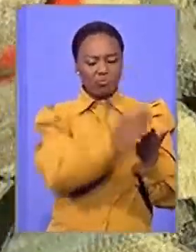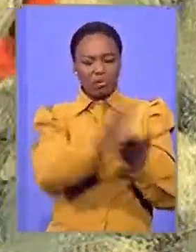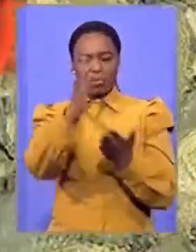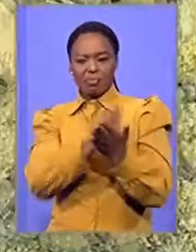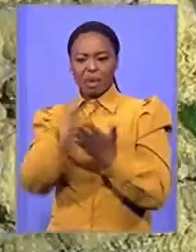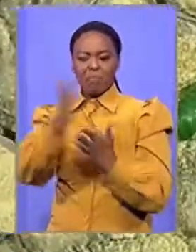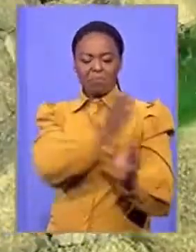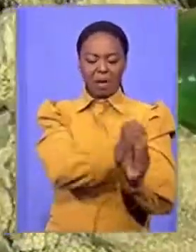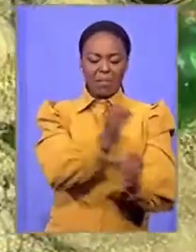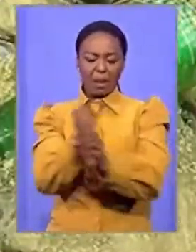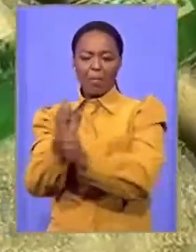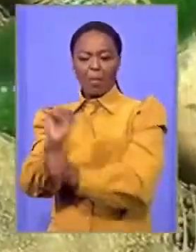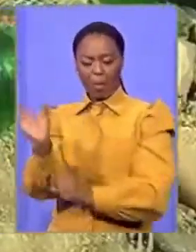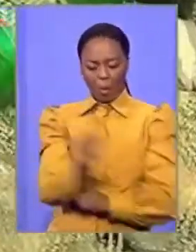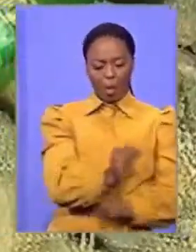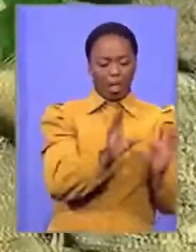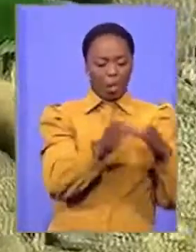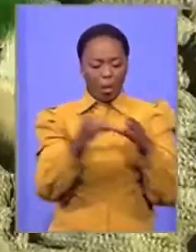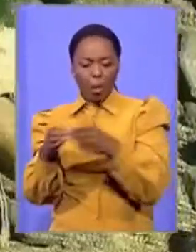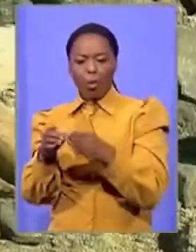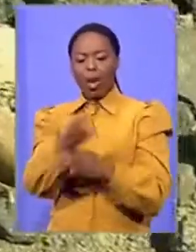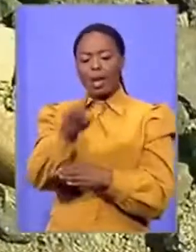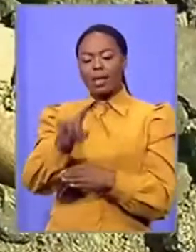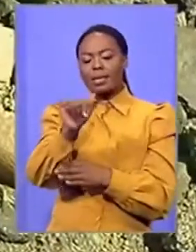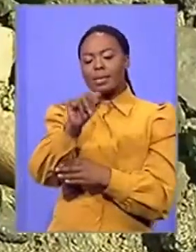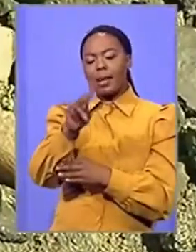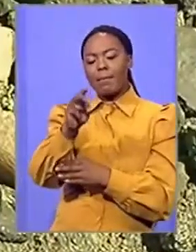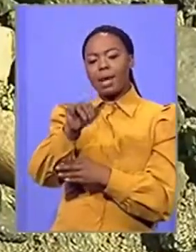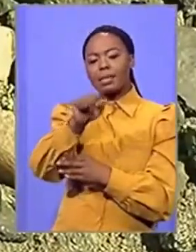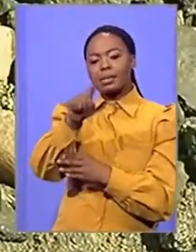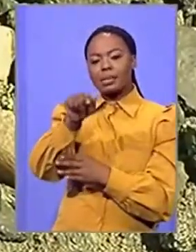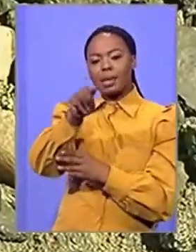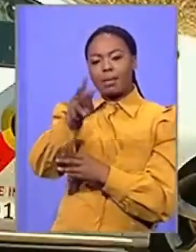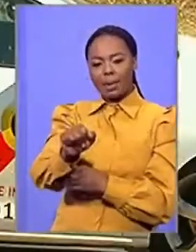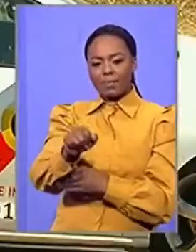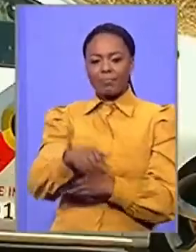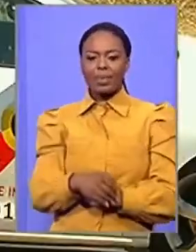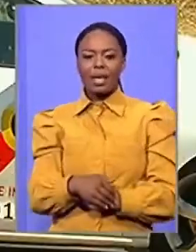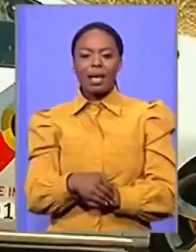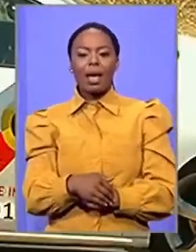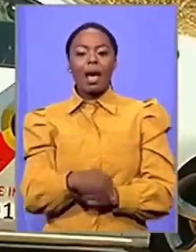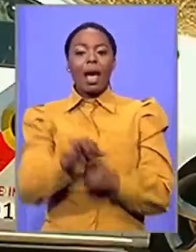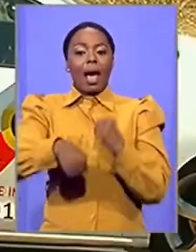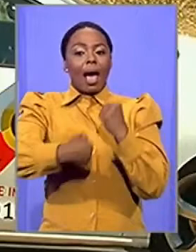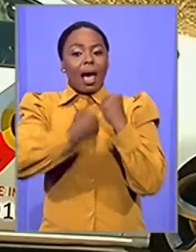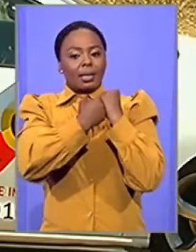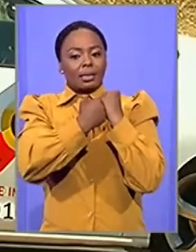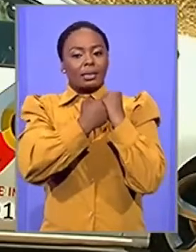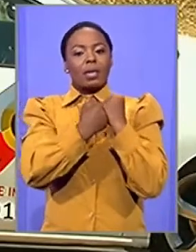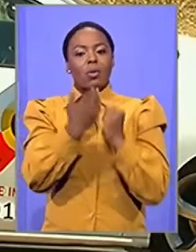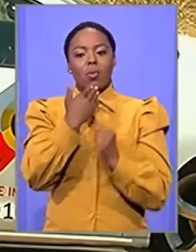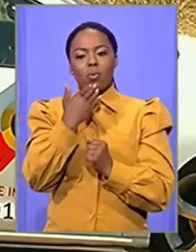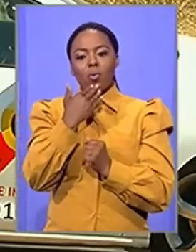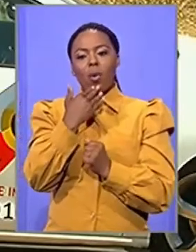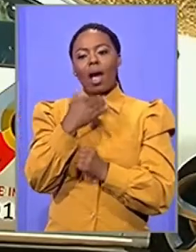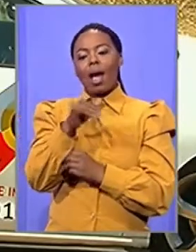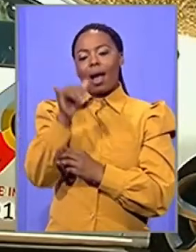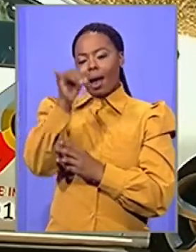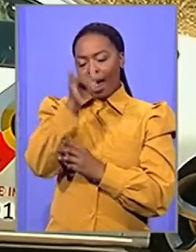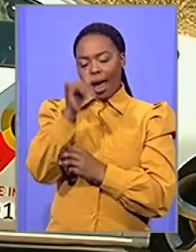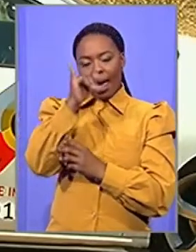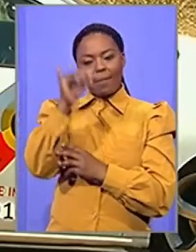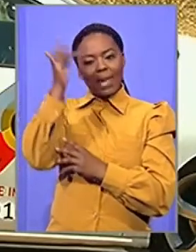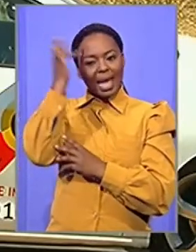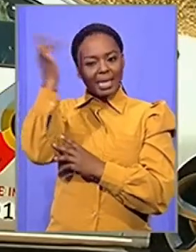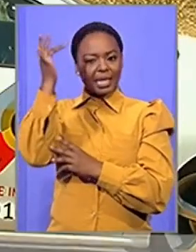We conduct disruptive operations from time to time. We are assisted by our crime intelligence and we make